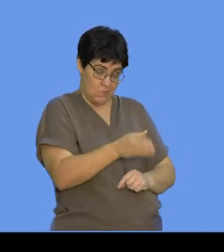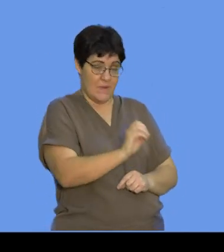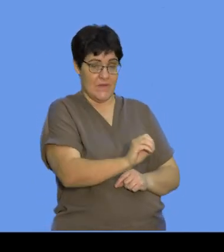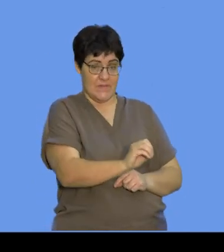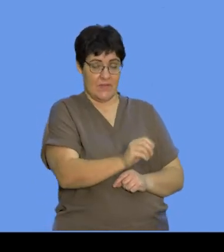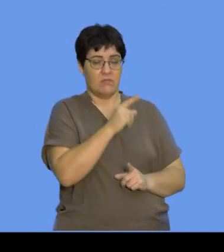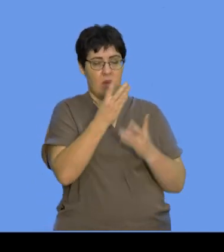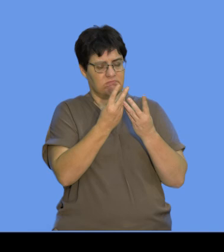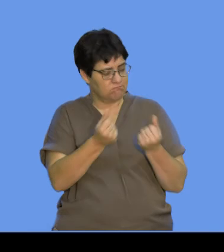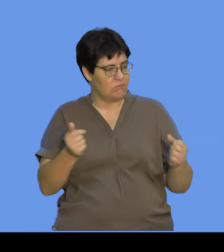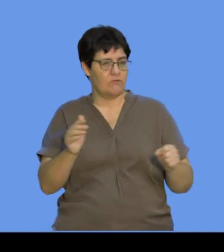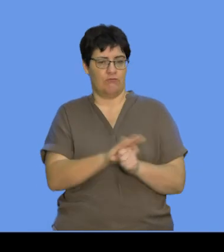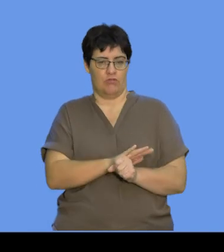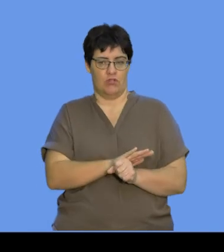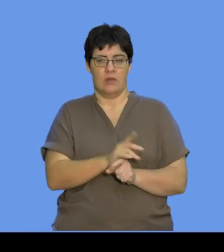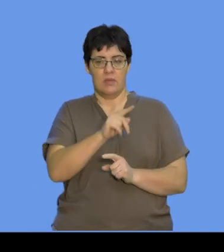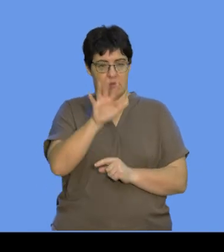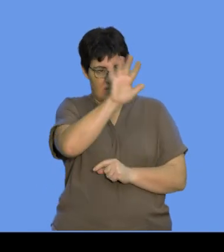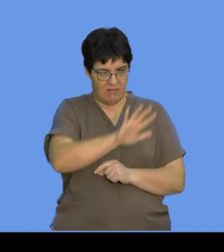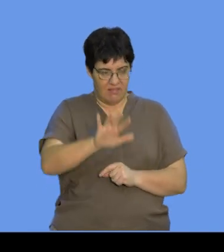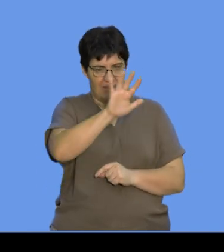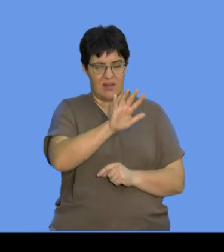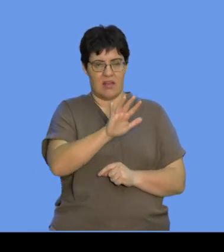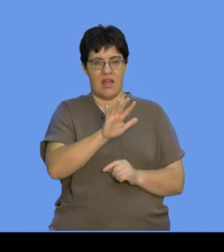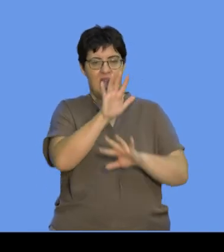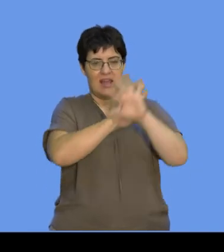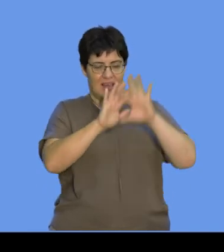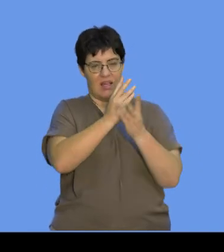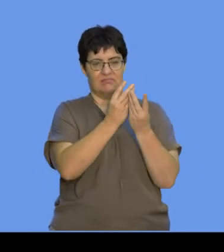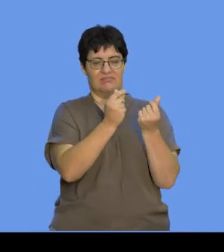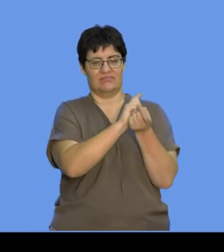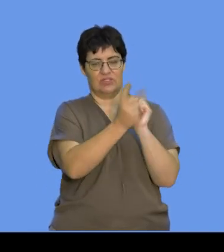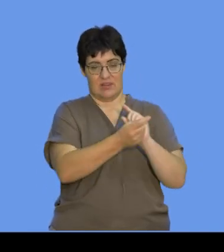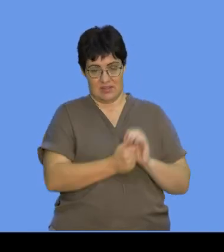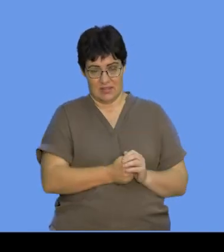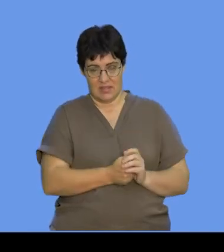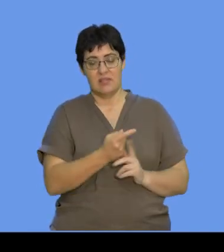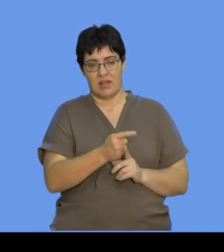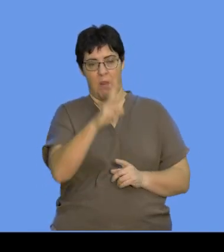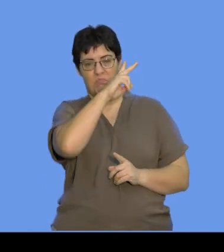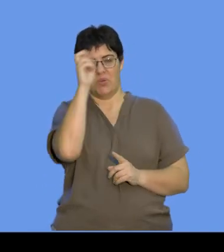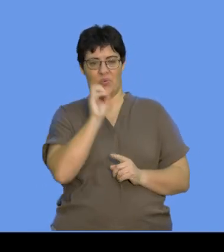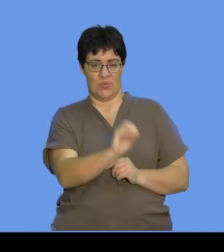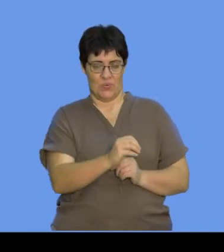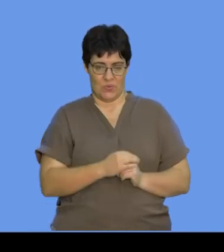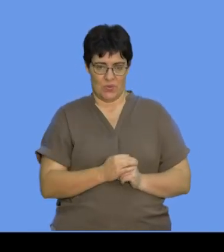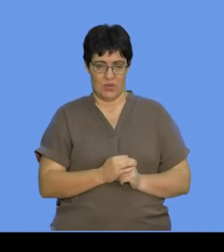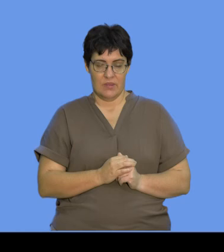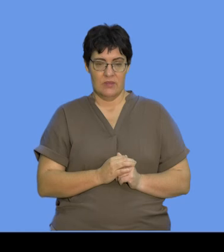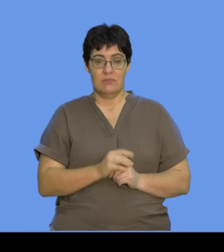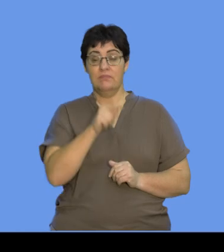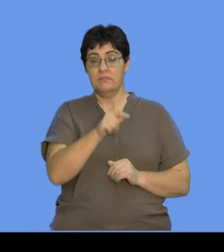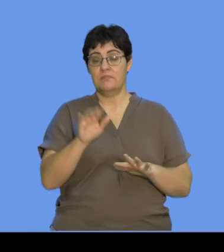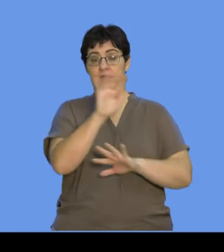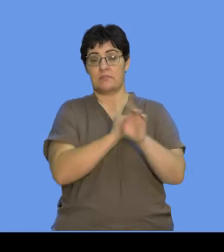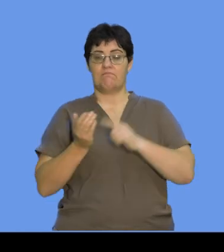dissolves in water, it forms that homogeneous solution, which is actually blue in color. And the color indicates